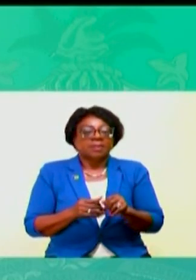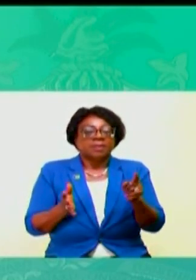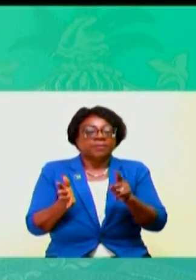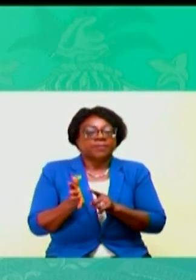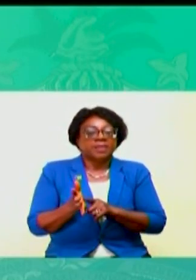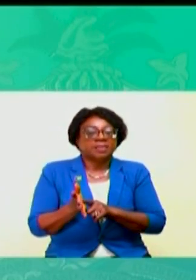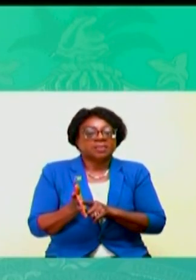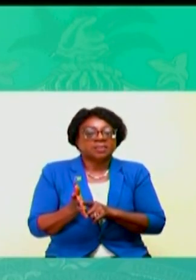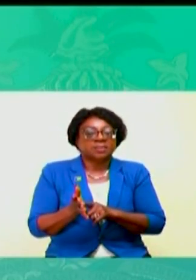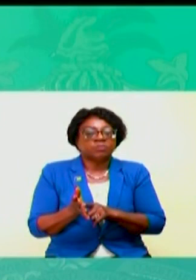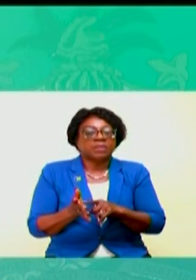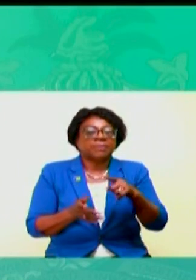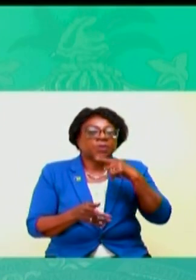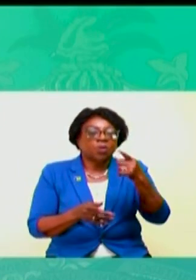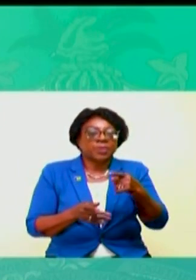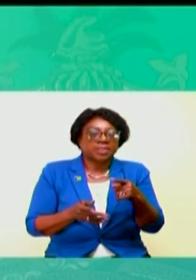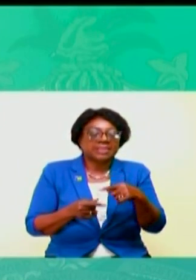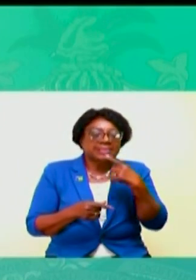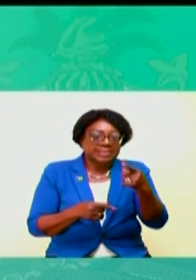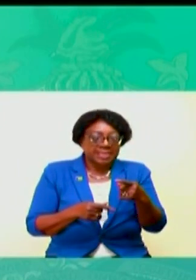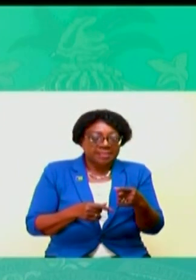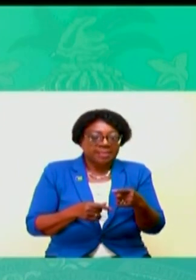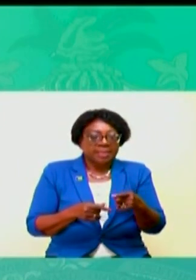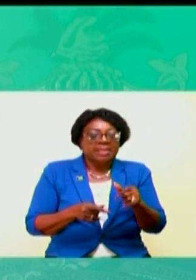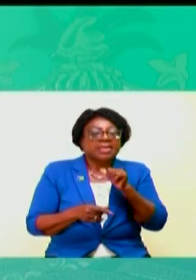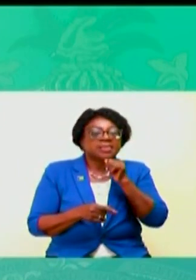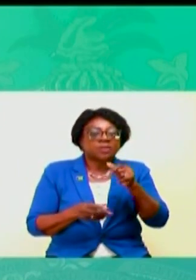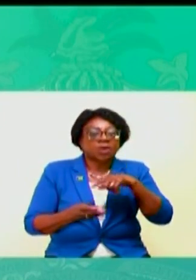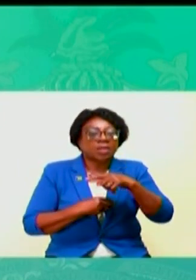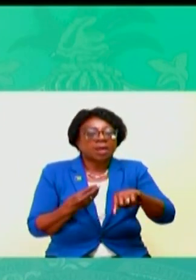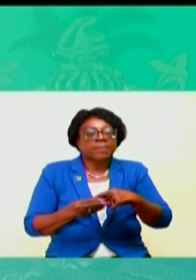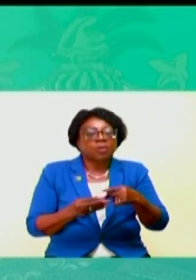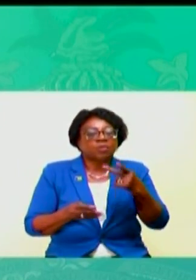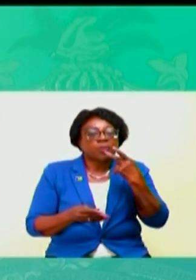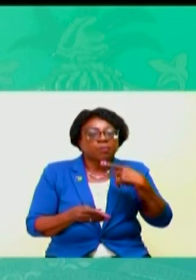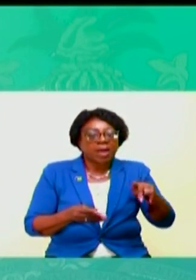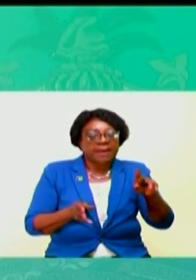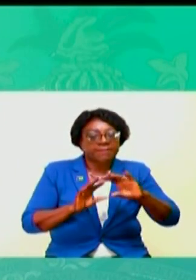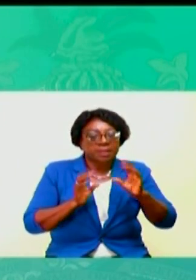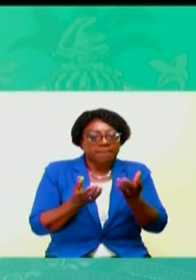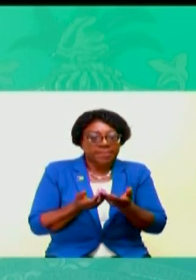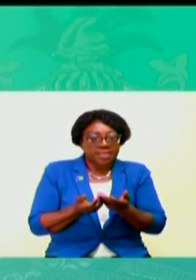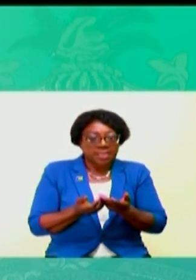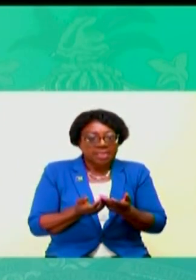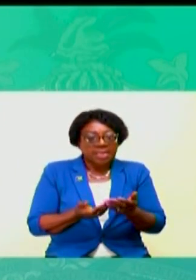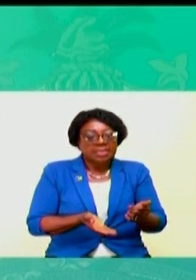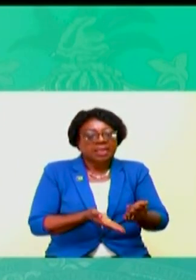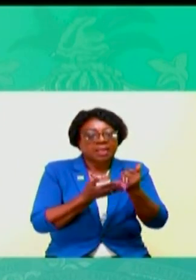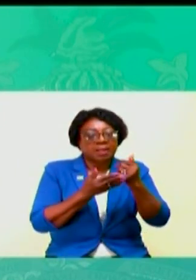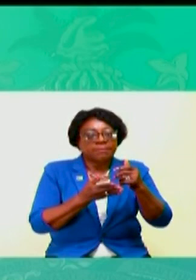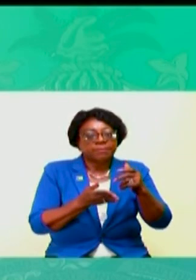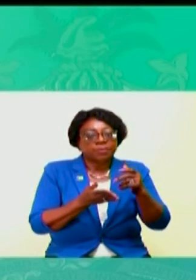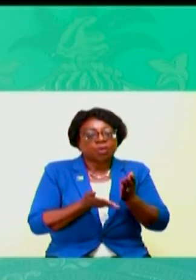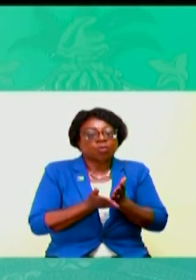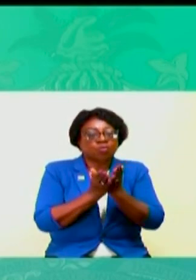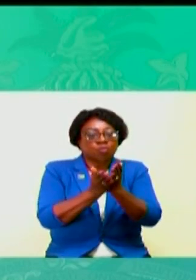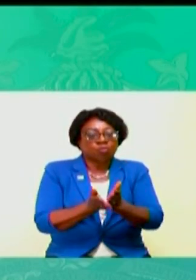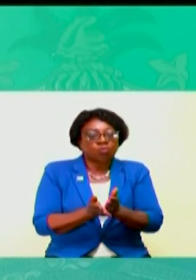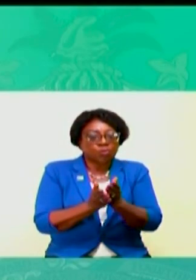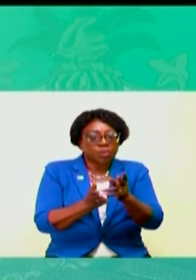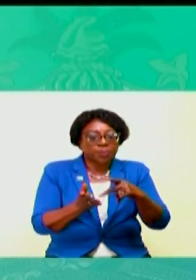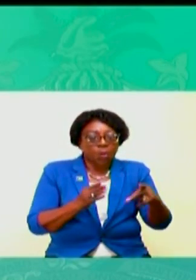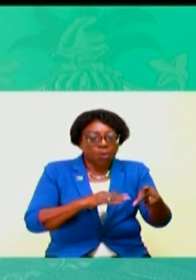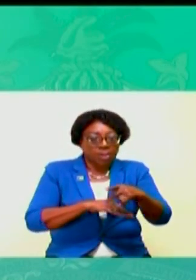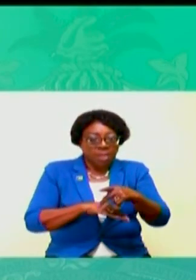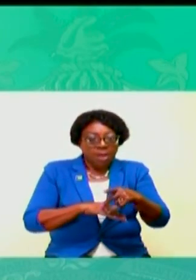This, where I'm going, is not about the private company behind the cruise port or their international